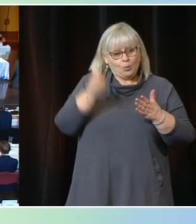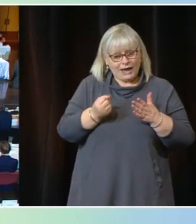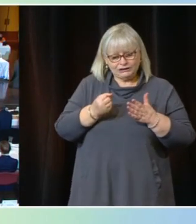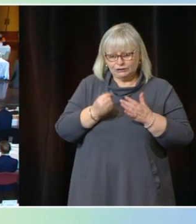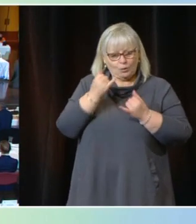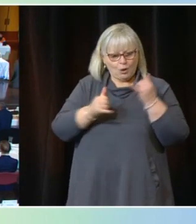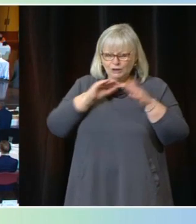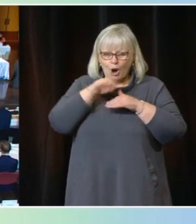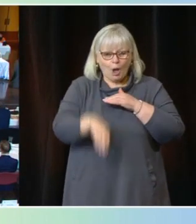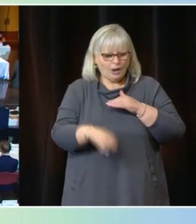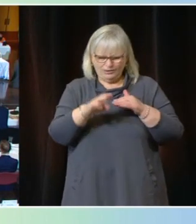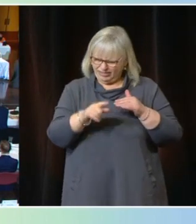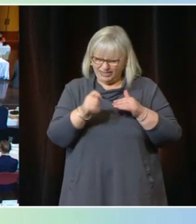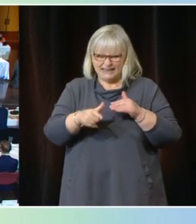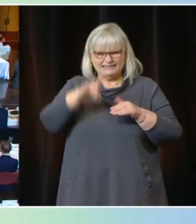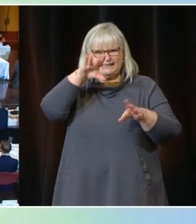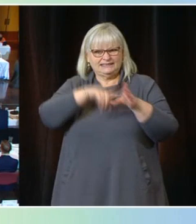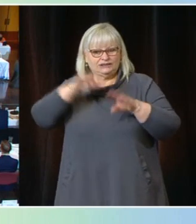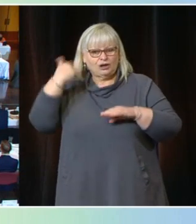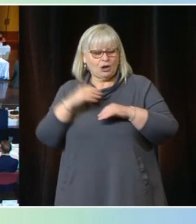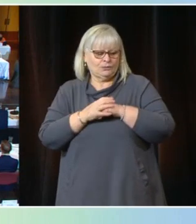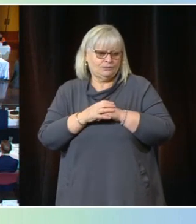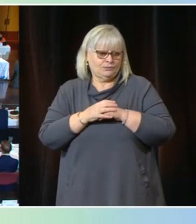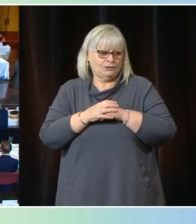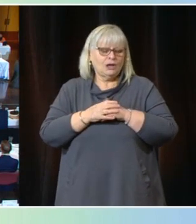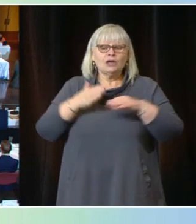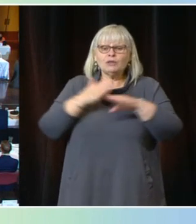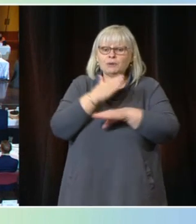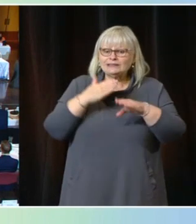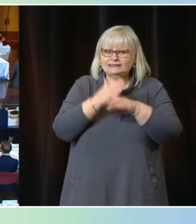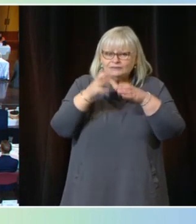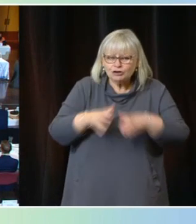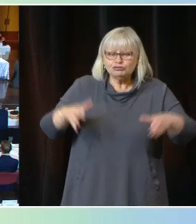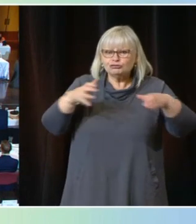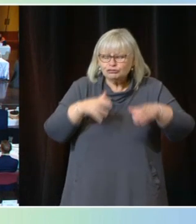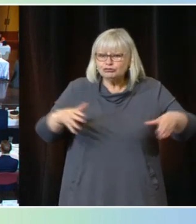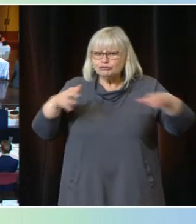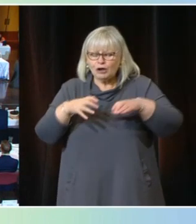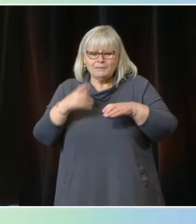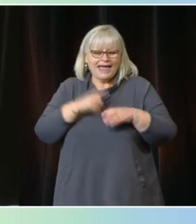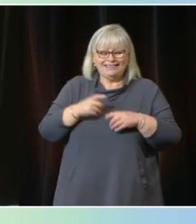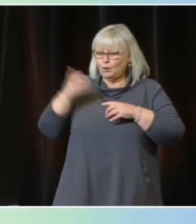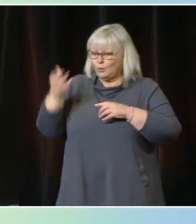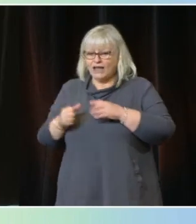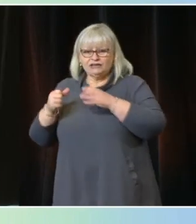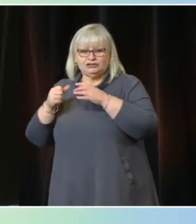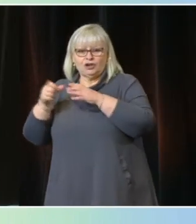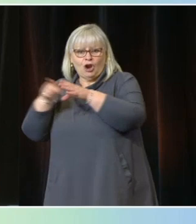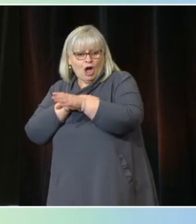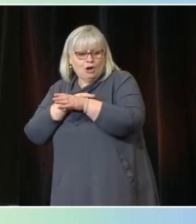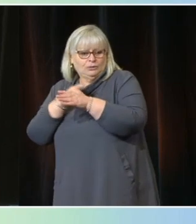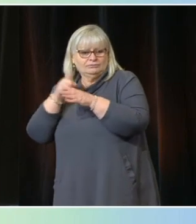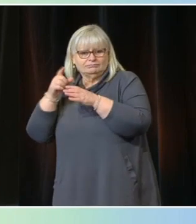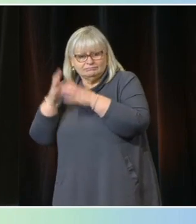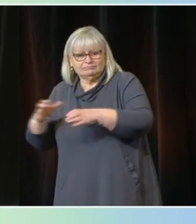were a decade ago the lower rate of productivity growth in recent years and the low rate of wages growth is not a coincidence there